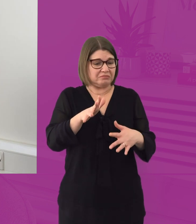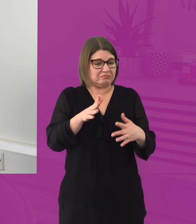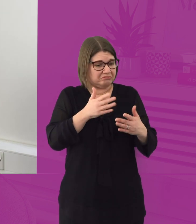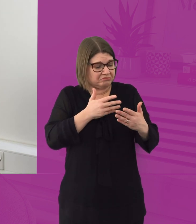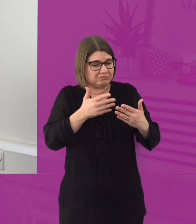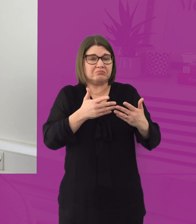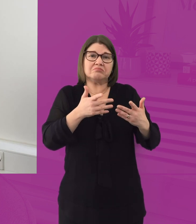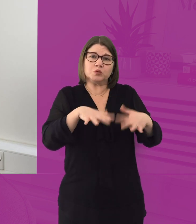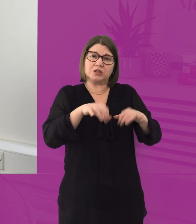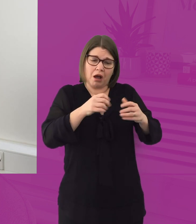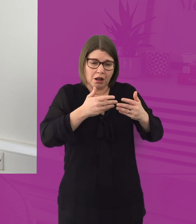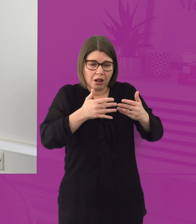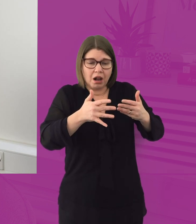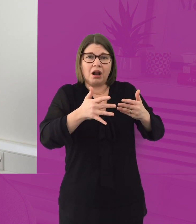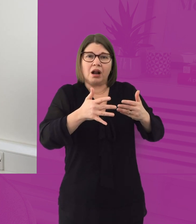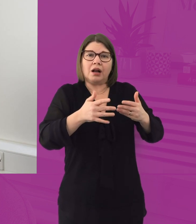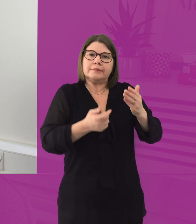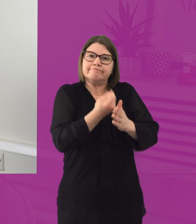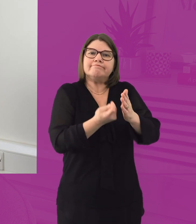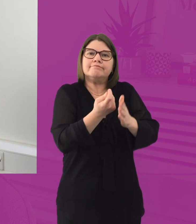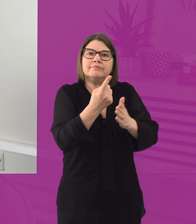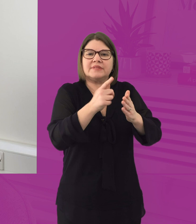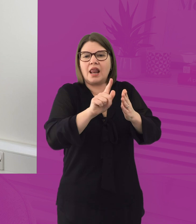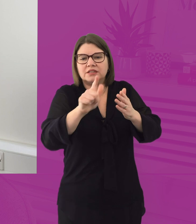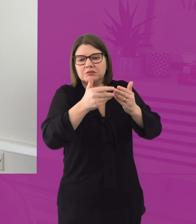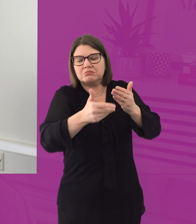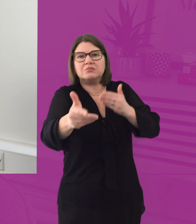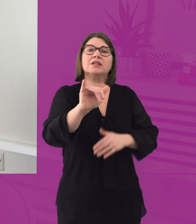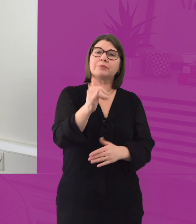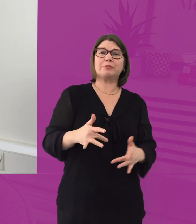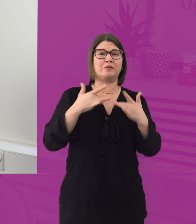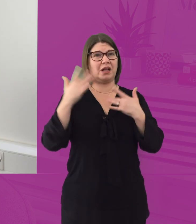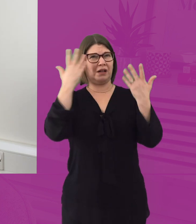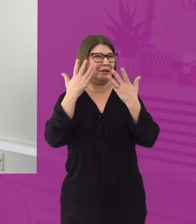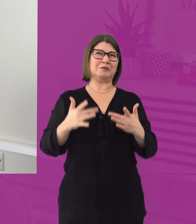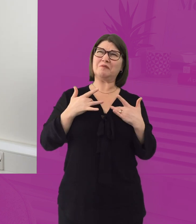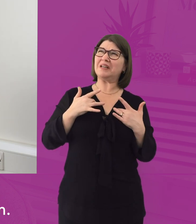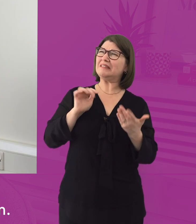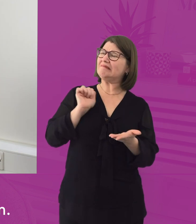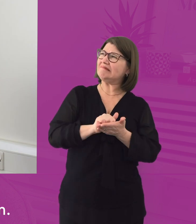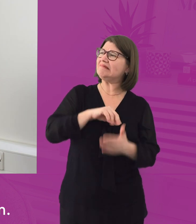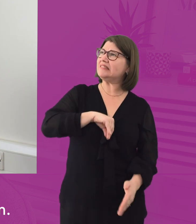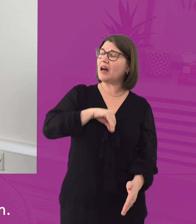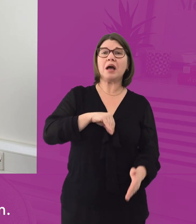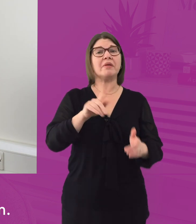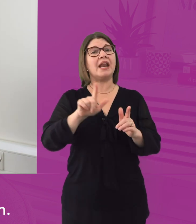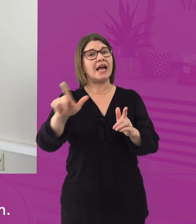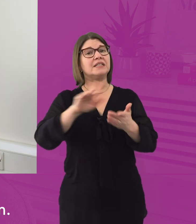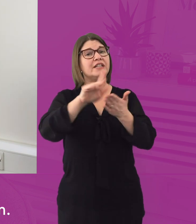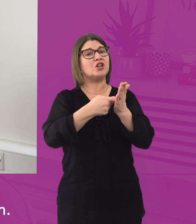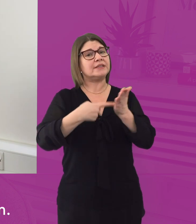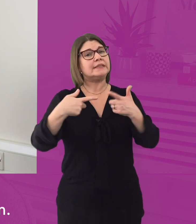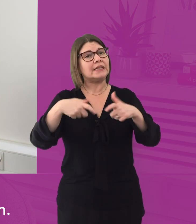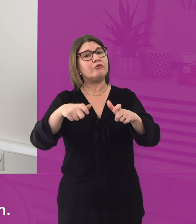bit sick when you start taking HRT and feel a bit, just a bit discombobulated, a bit not